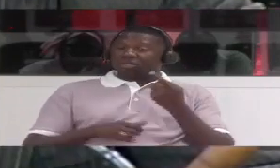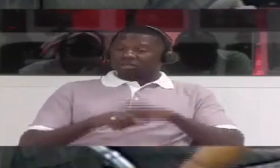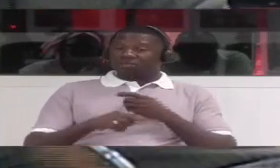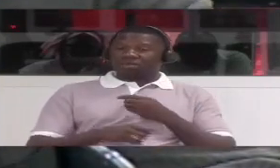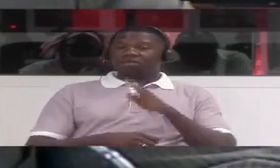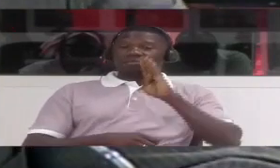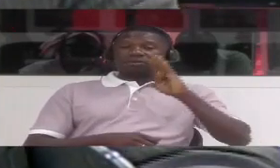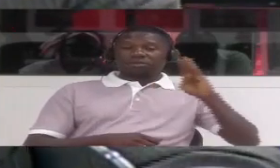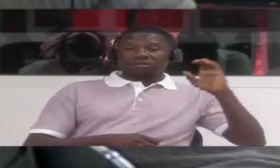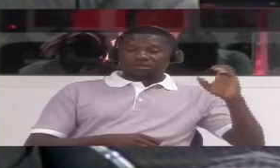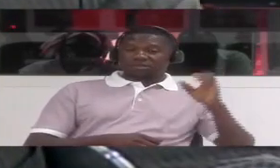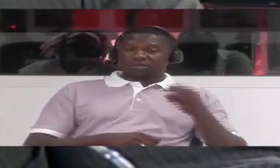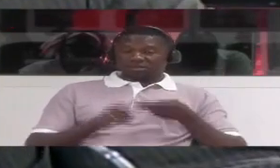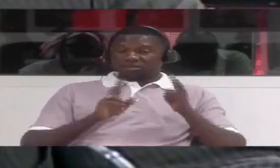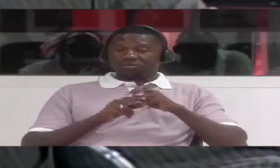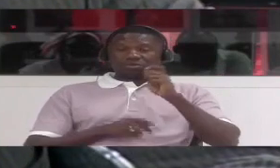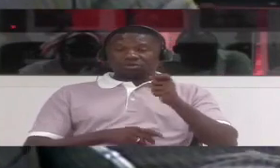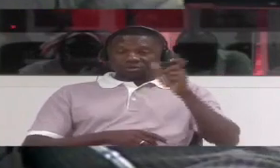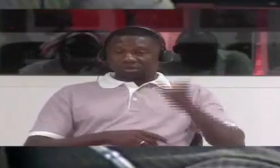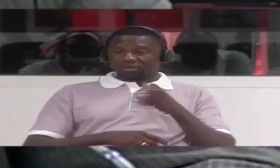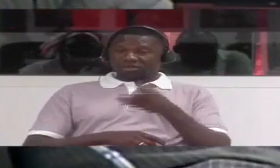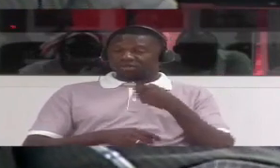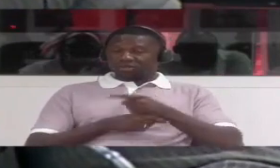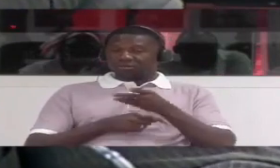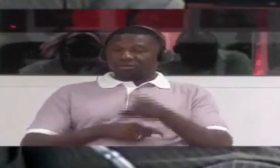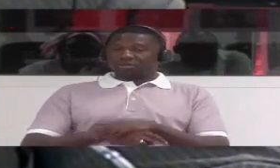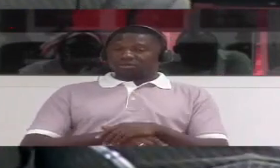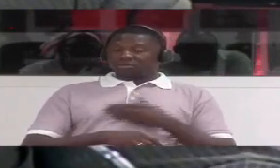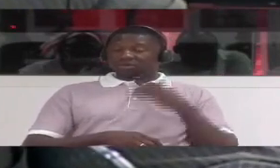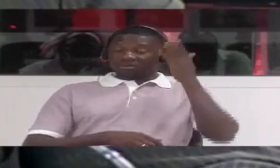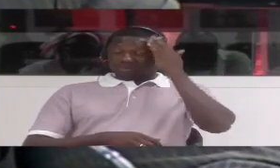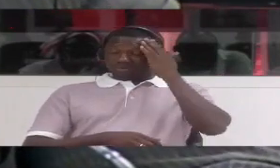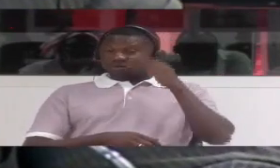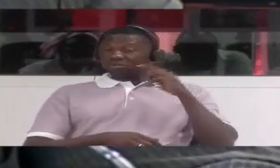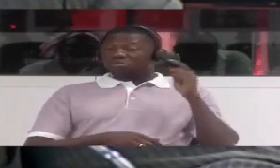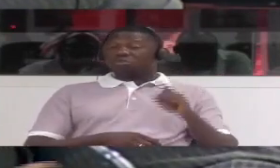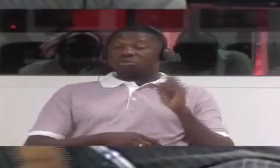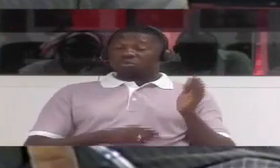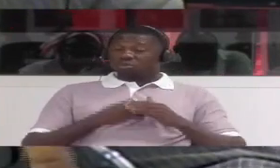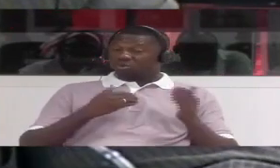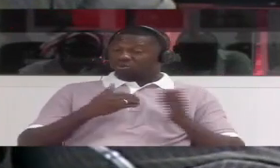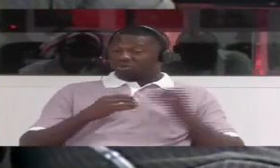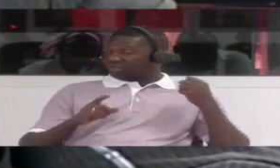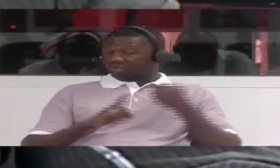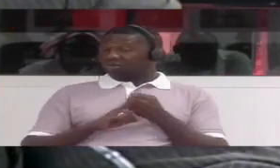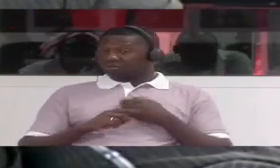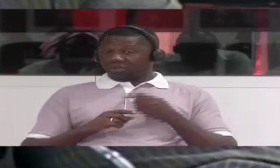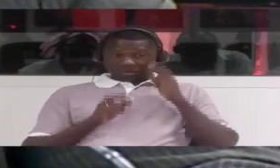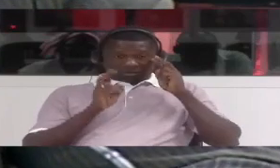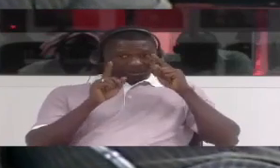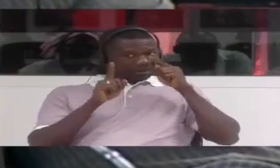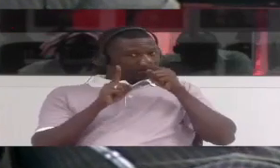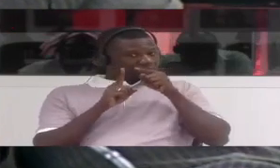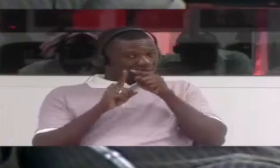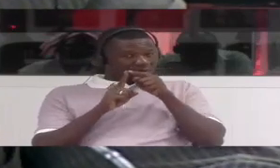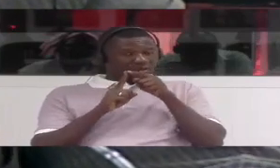had better pay than any local job you can do in the media here. But I knew that was more dangerous. I have been eye-marked. It was impossible to